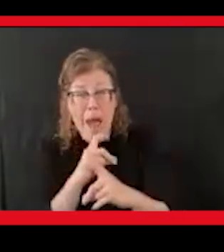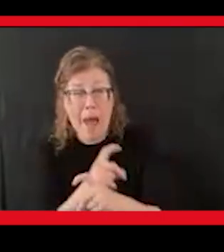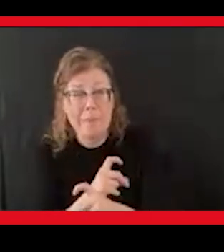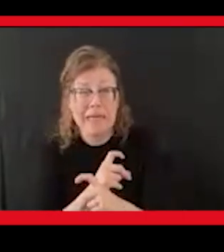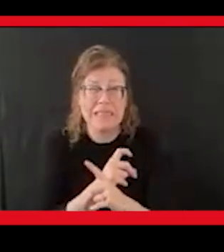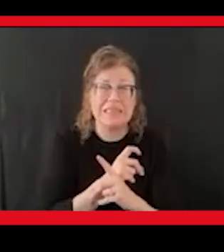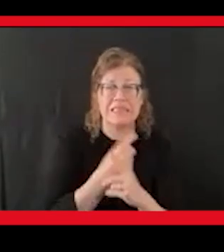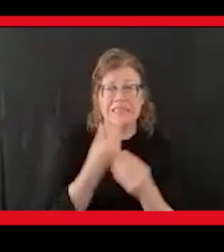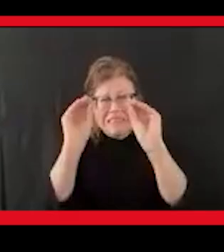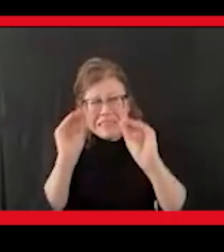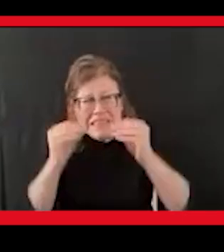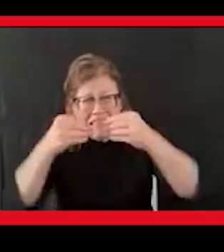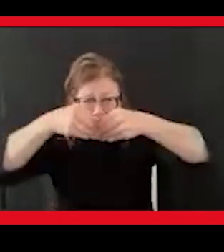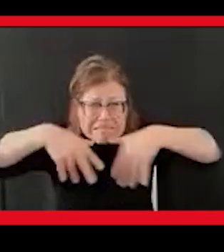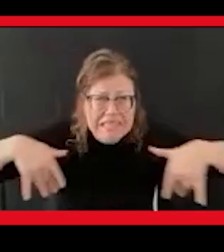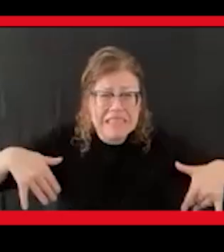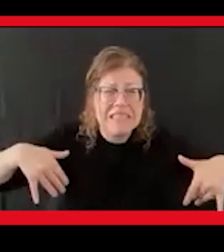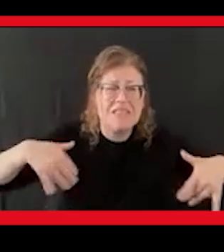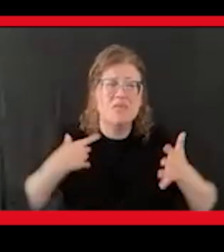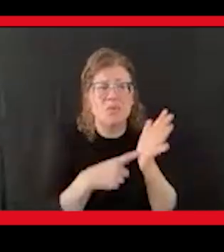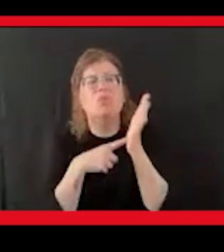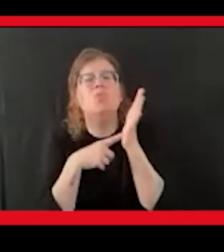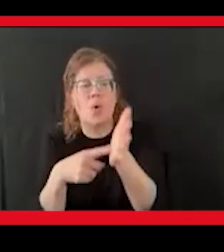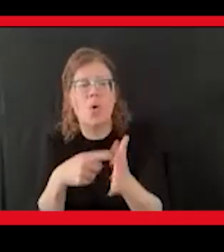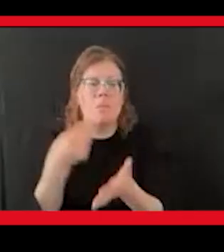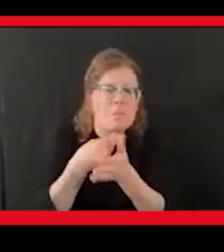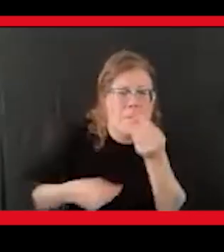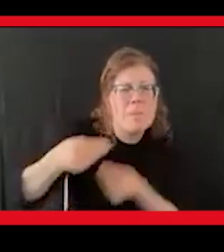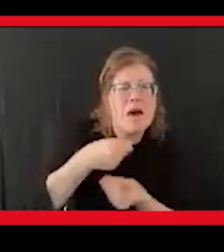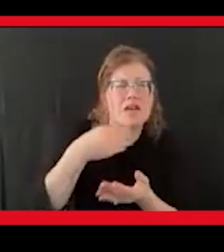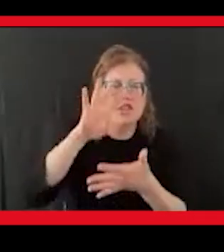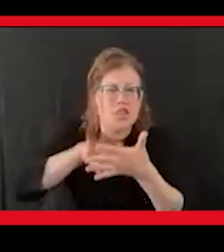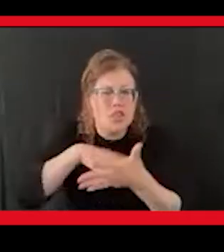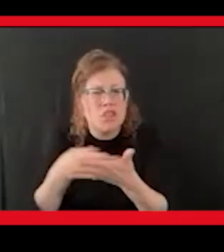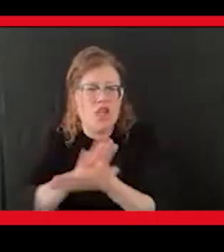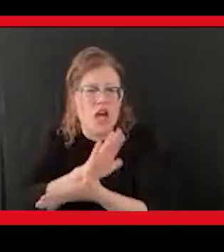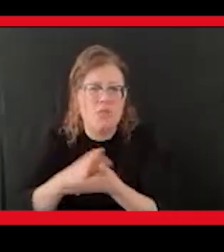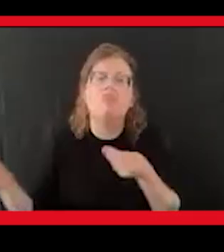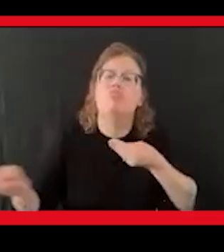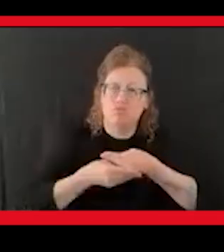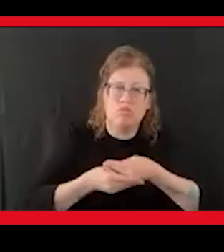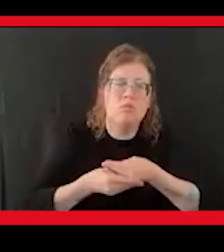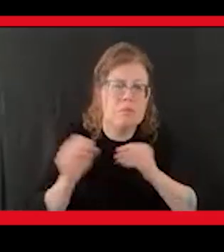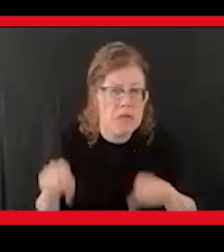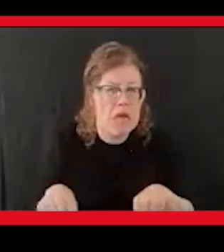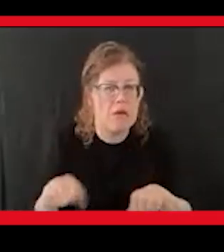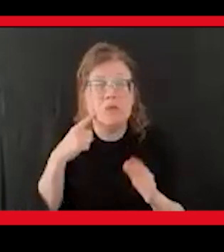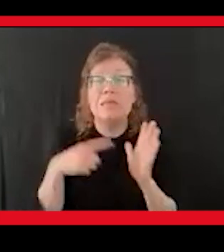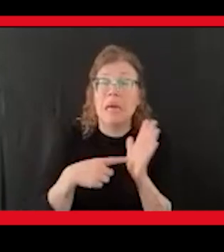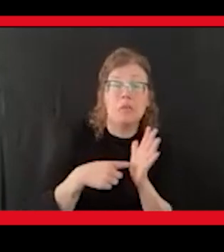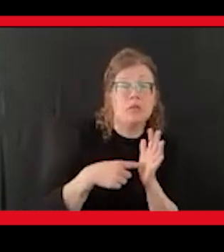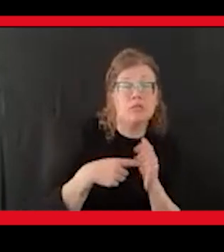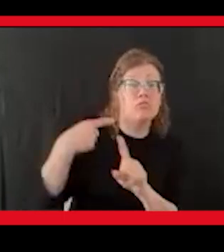budget sheet that shows how you calculated artist fees, travel costs, venue rentals, etc.